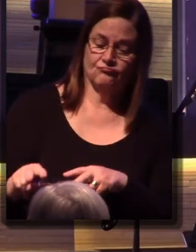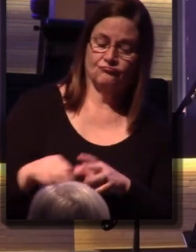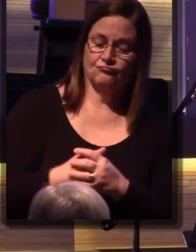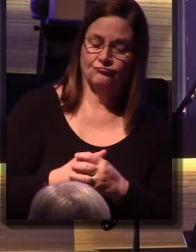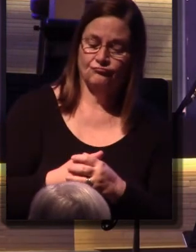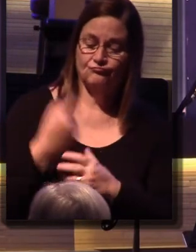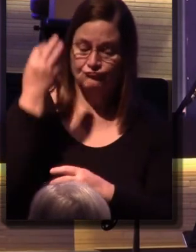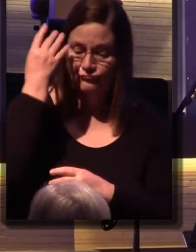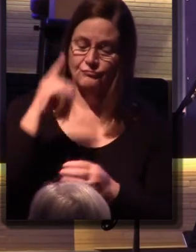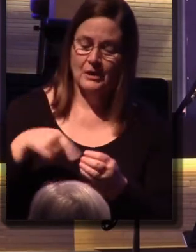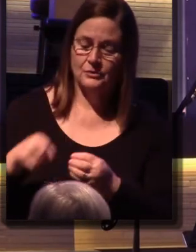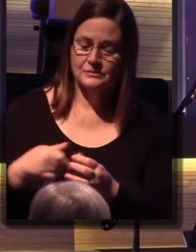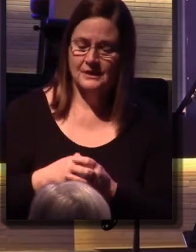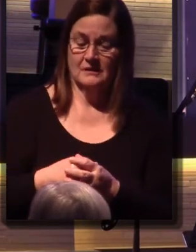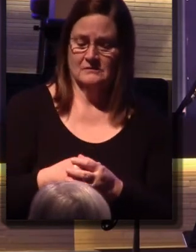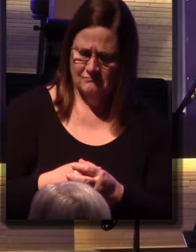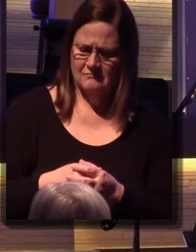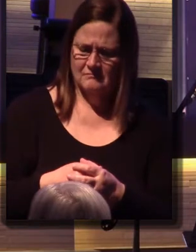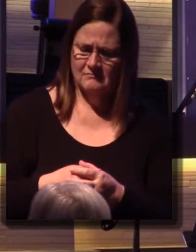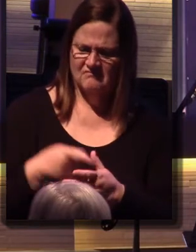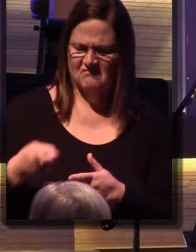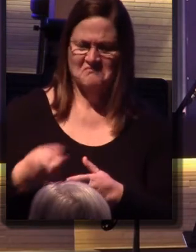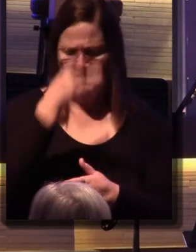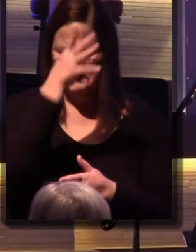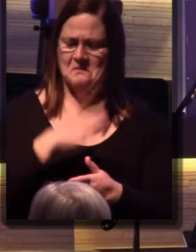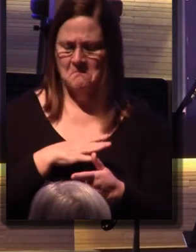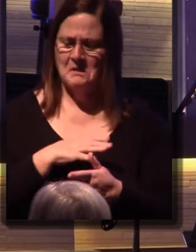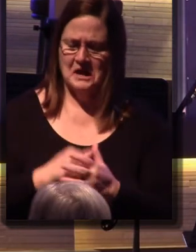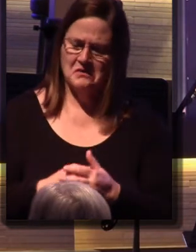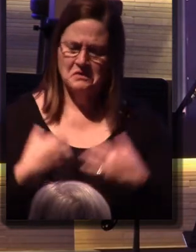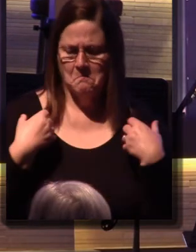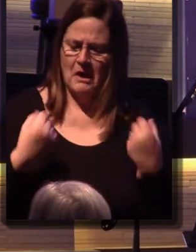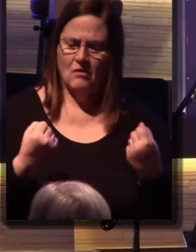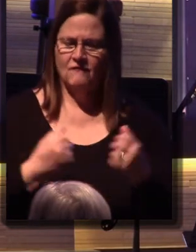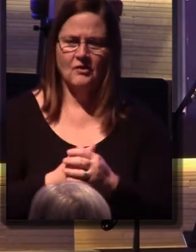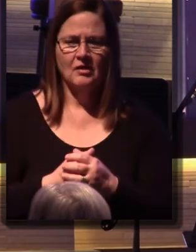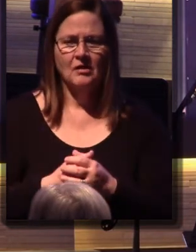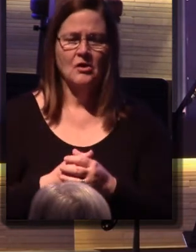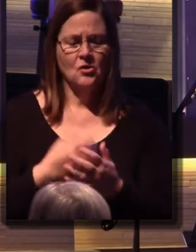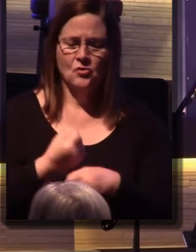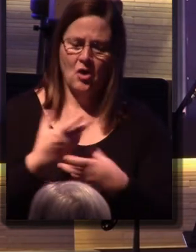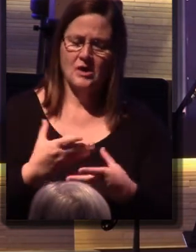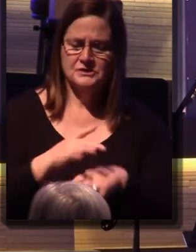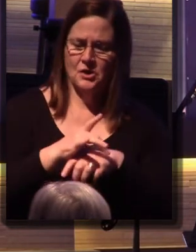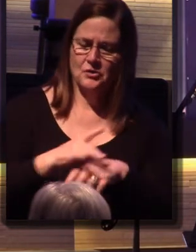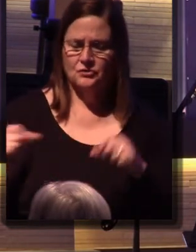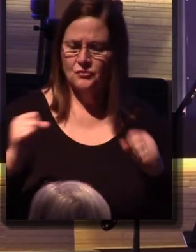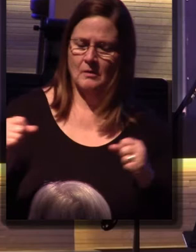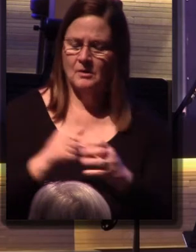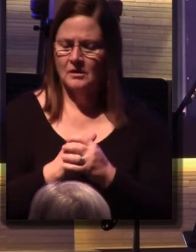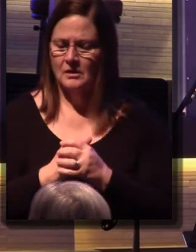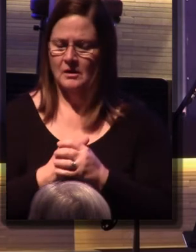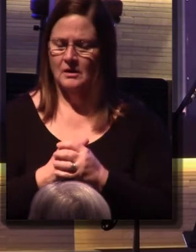you will gaze at you. They will ponder over you, saying, is this the man who made the earth tremble, who shook the kingdoms, who made